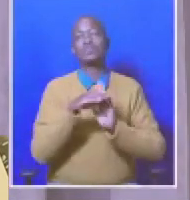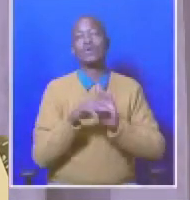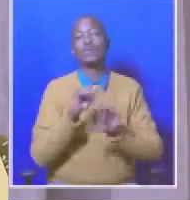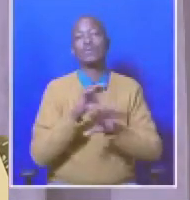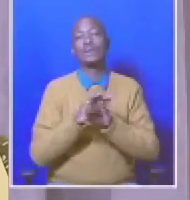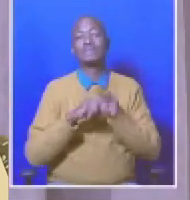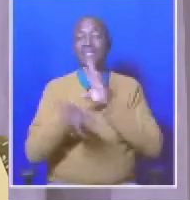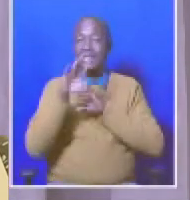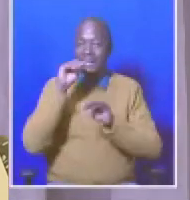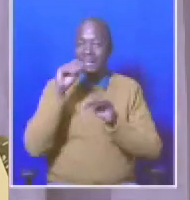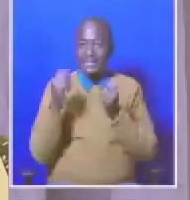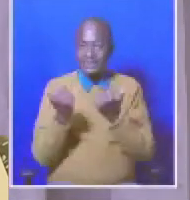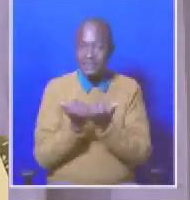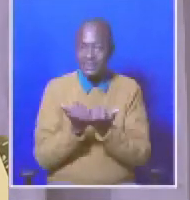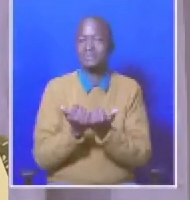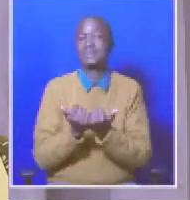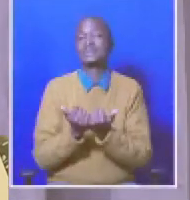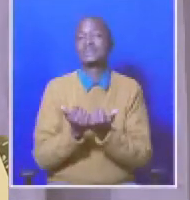and